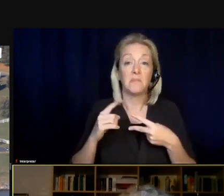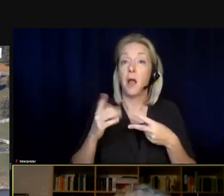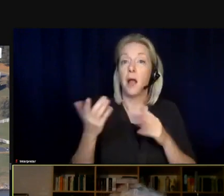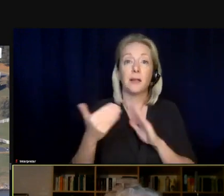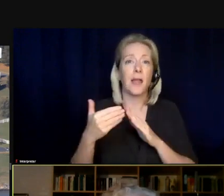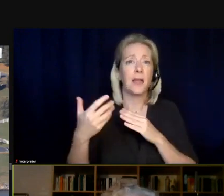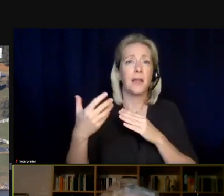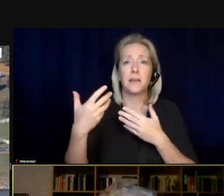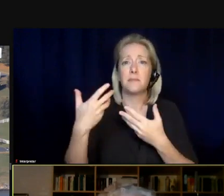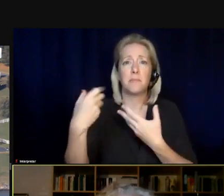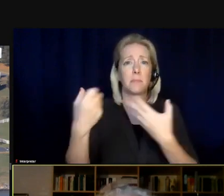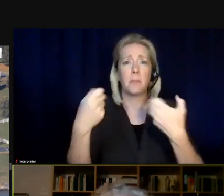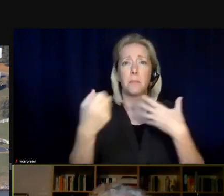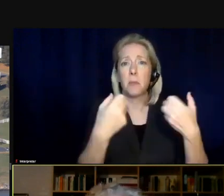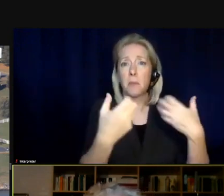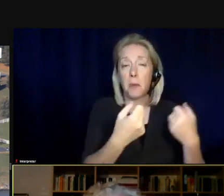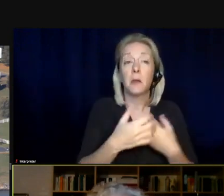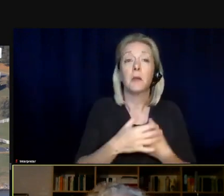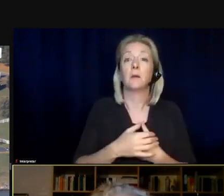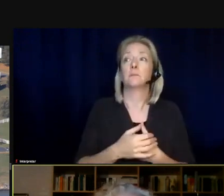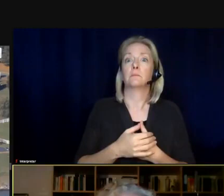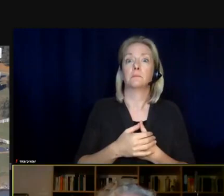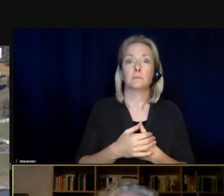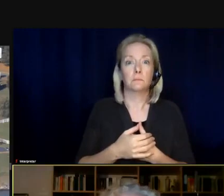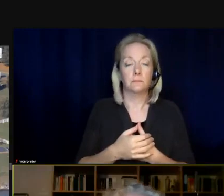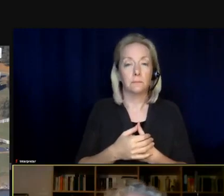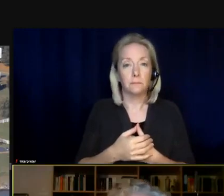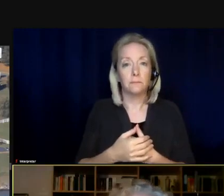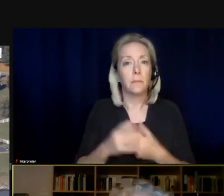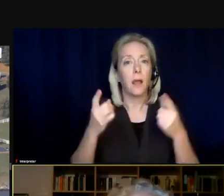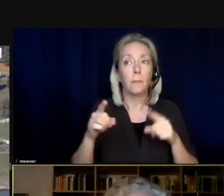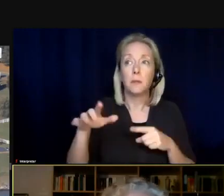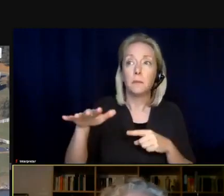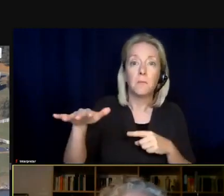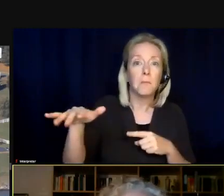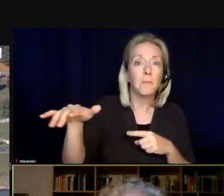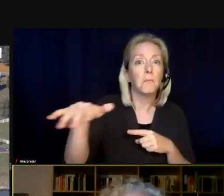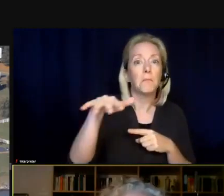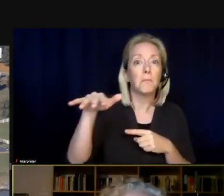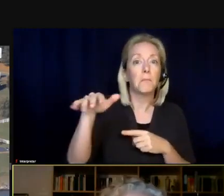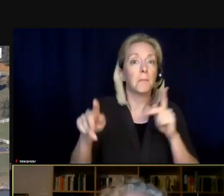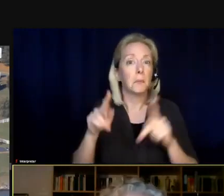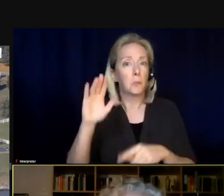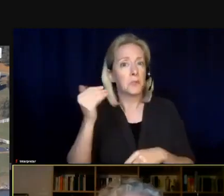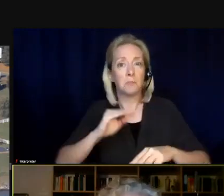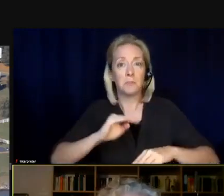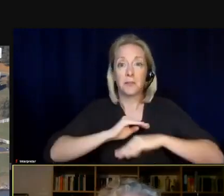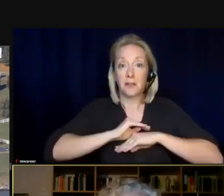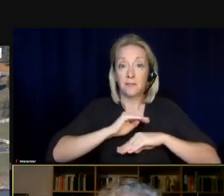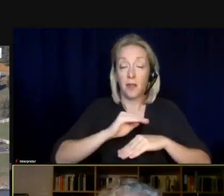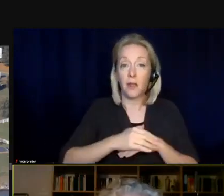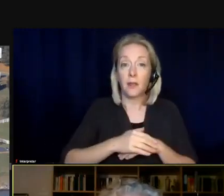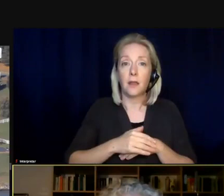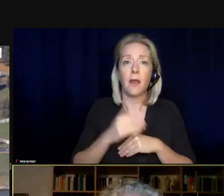the shelves. And what happened at first was that people seemed very satisfied. But then we started